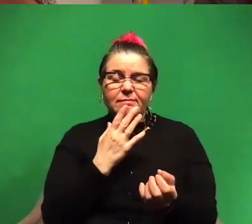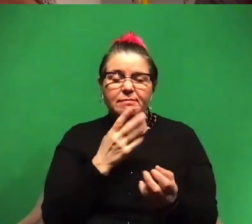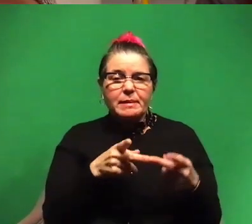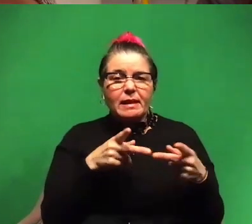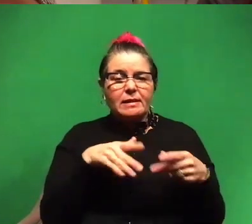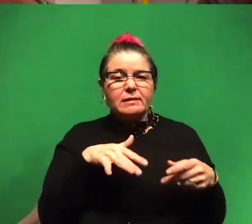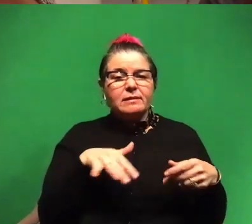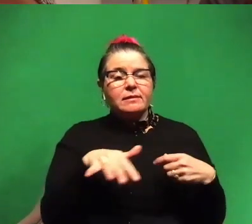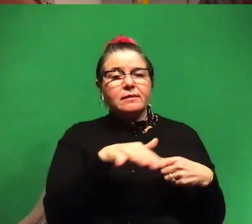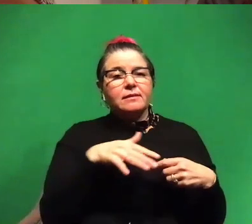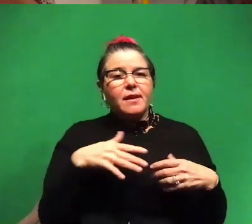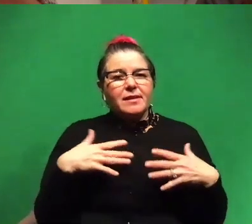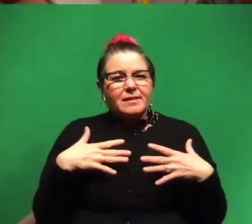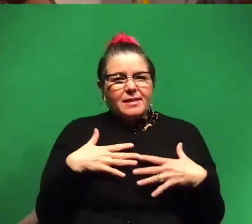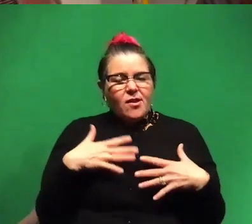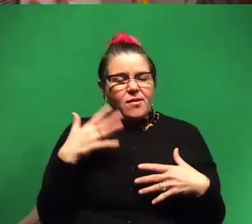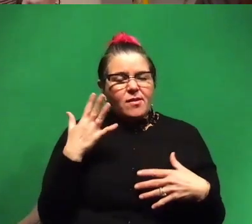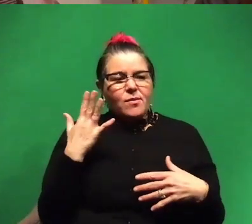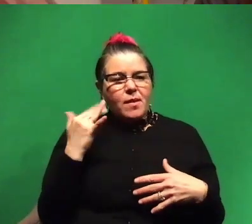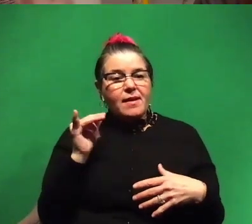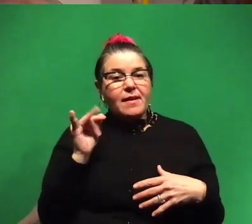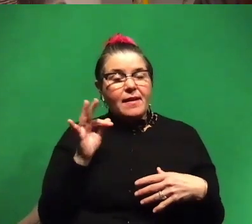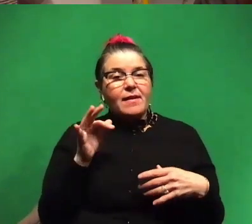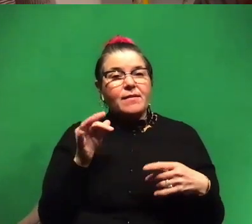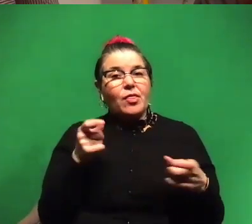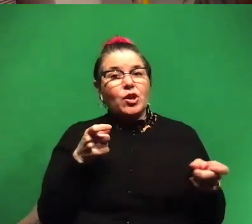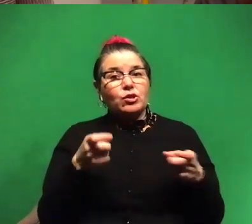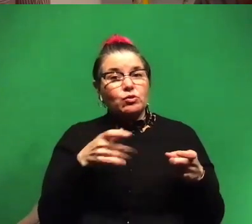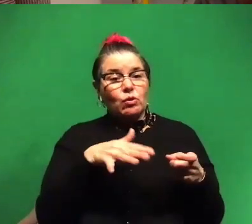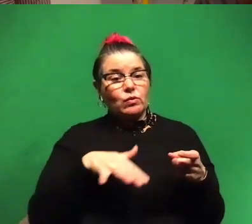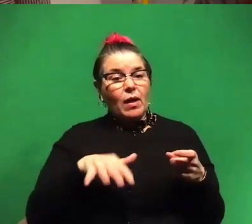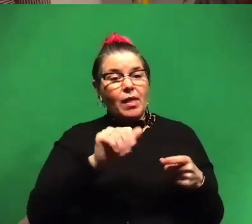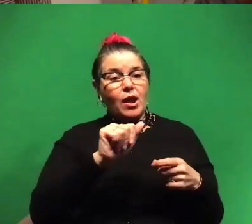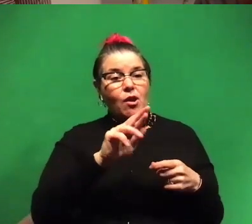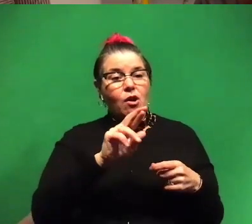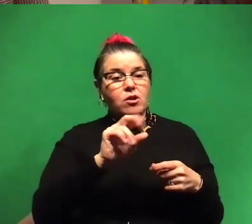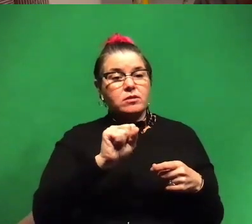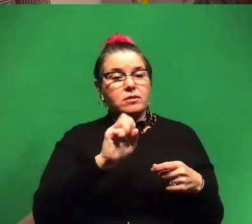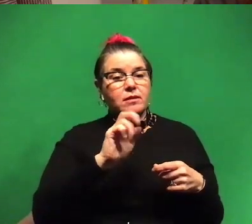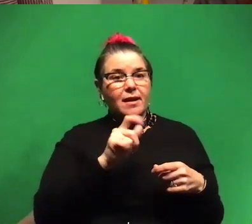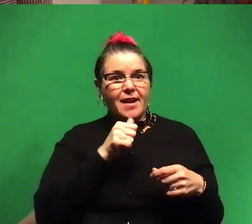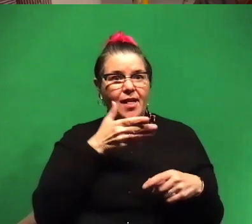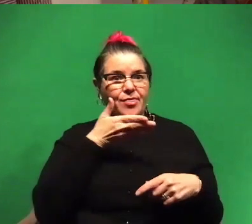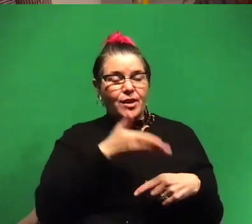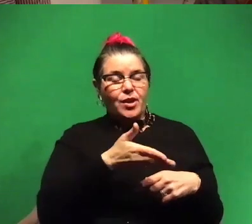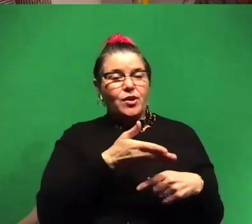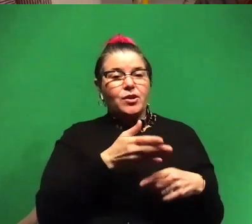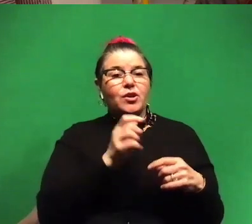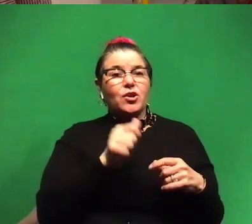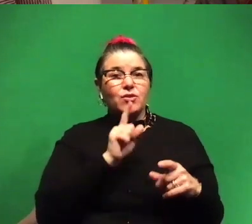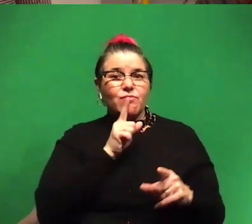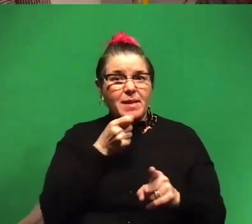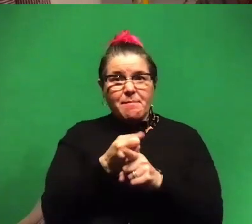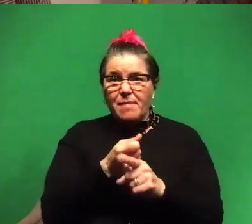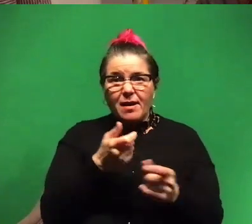place. And I think it's scary because if the controls around that arsenic aren't there, then it could really impact a